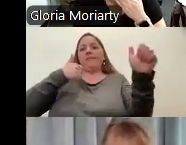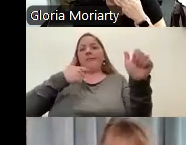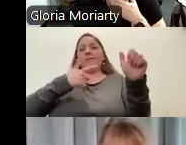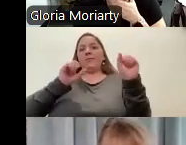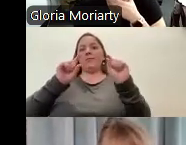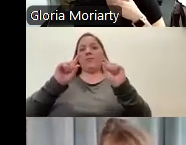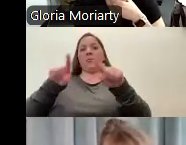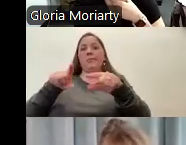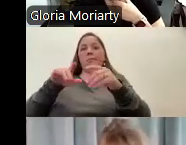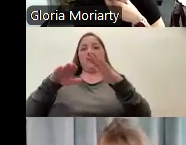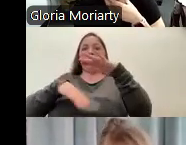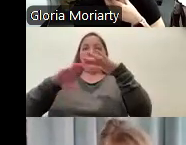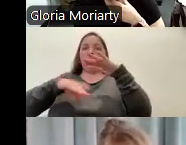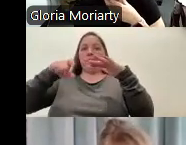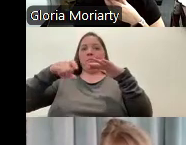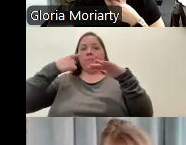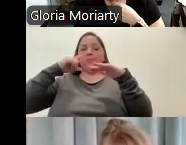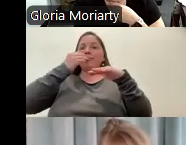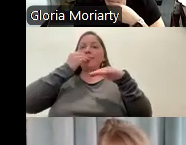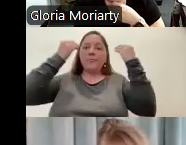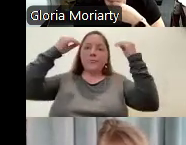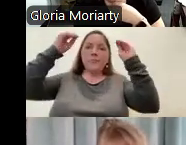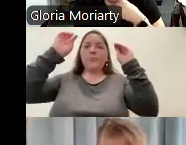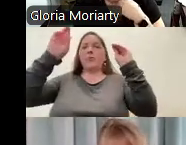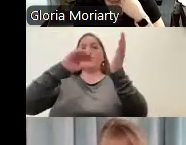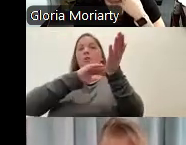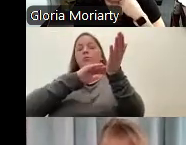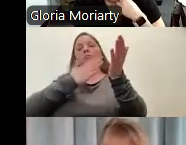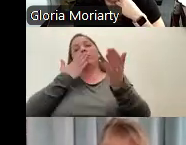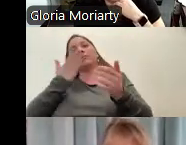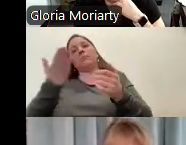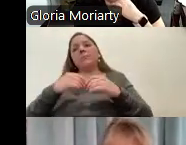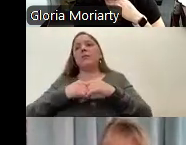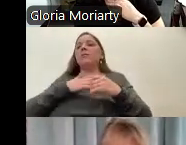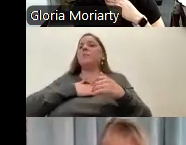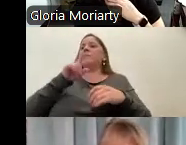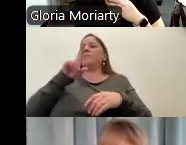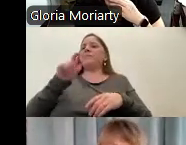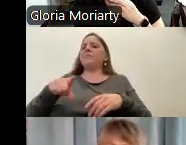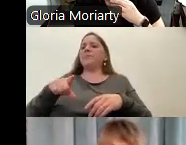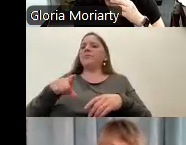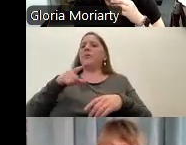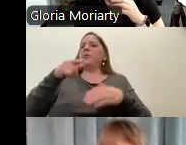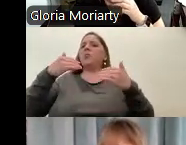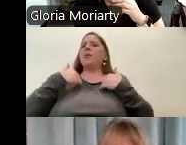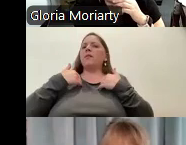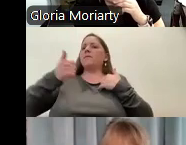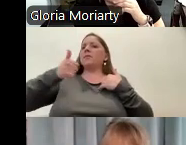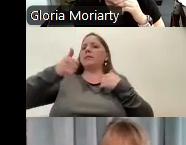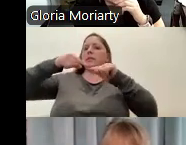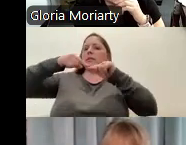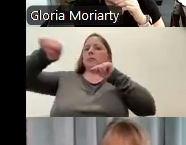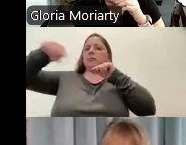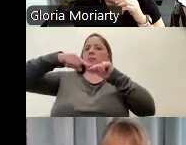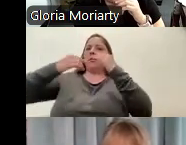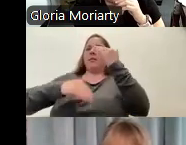basic necessities as getting groceries. So thank you. My question is there a distance limit for people who